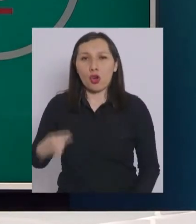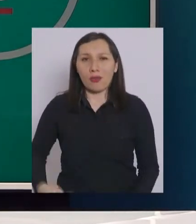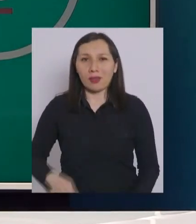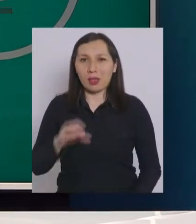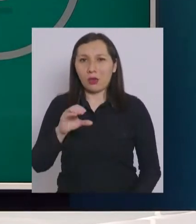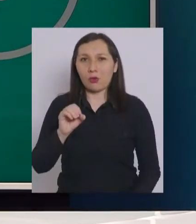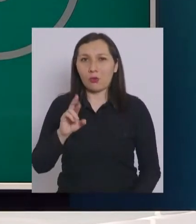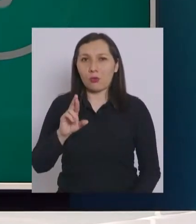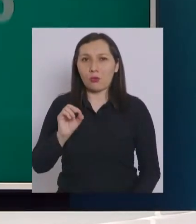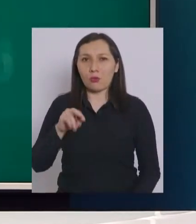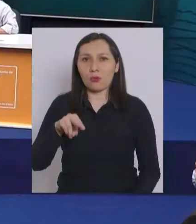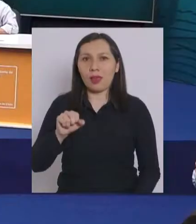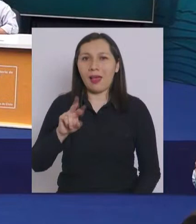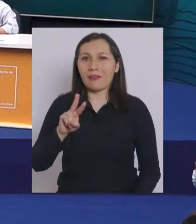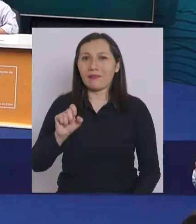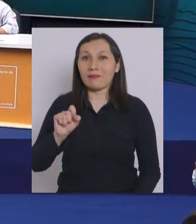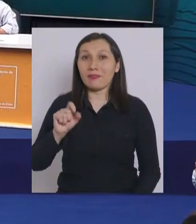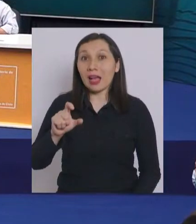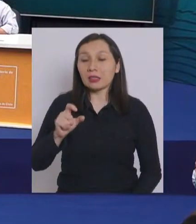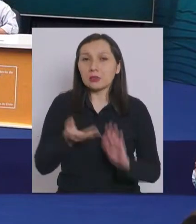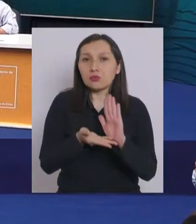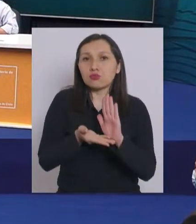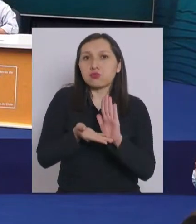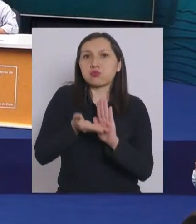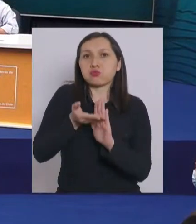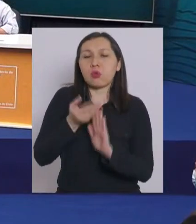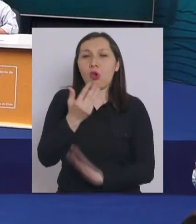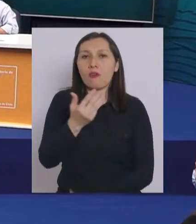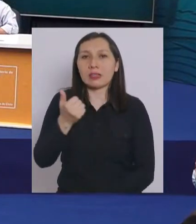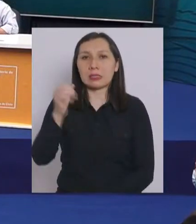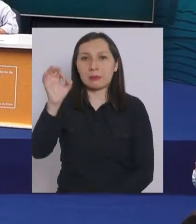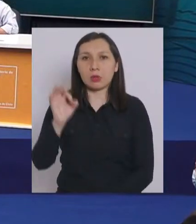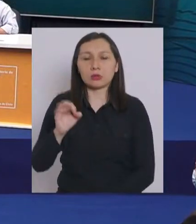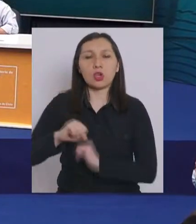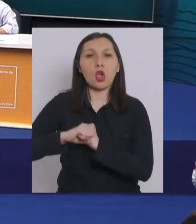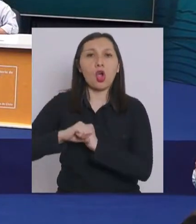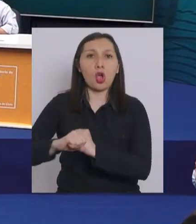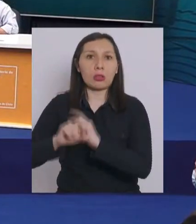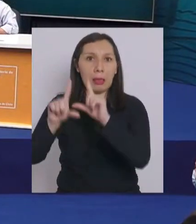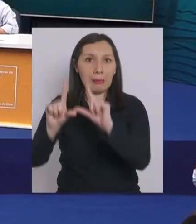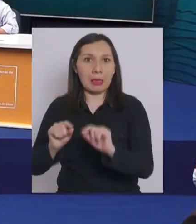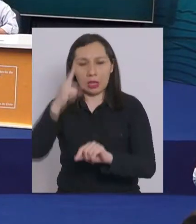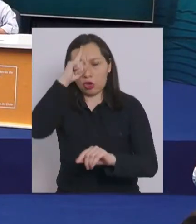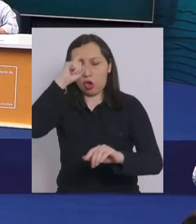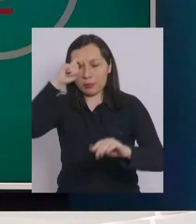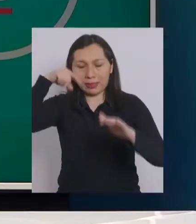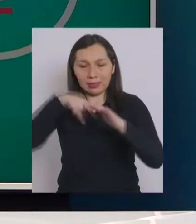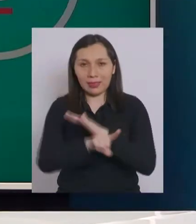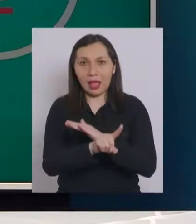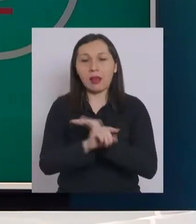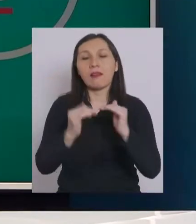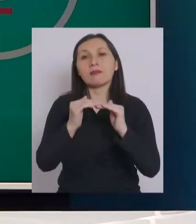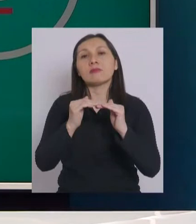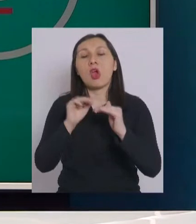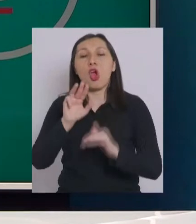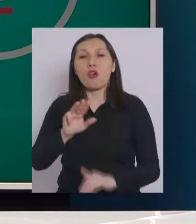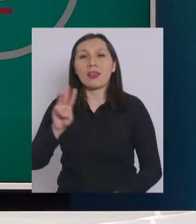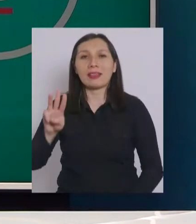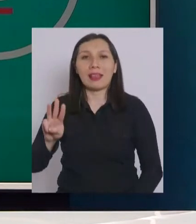vaccination vaccine with CoronaVac. The trial shows that its effectiveness was increased to 96% to prevent hospitalizations,